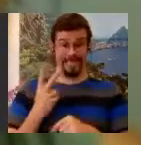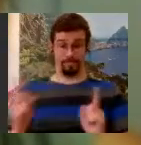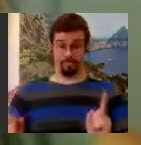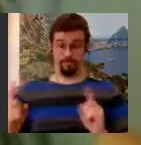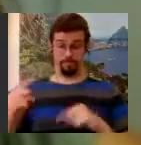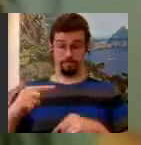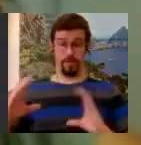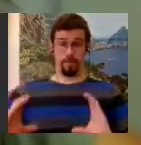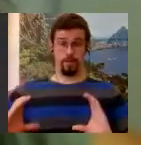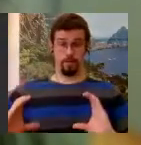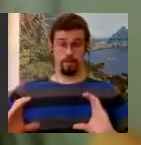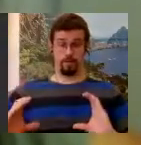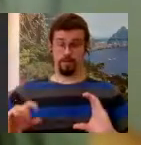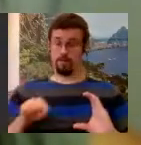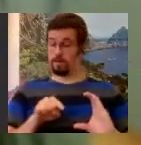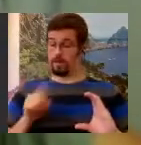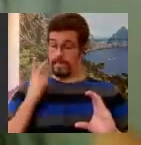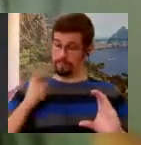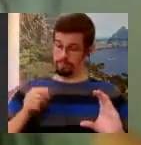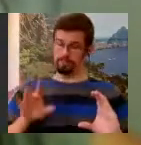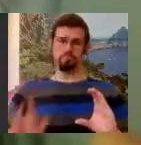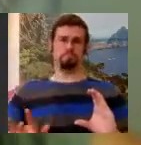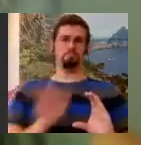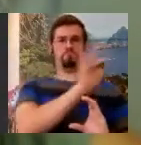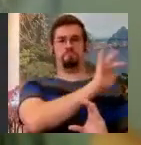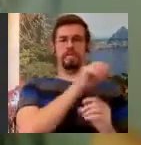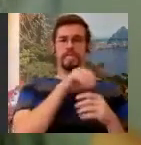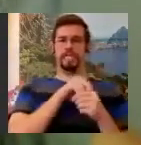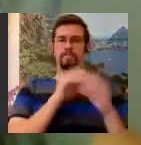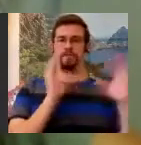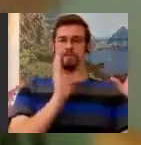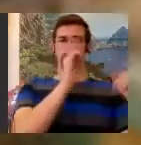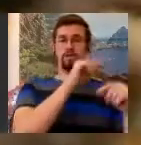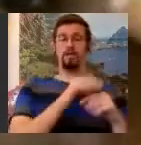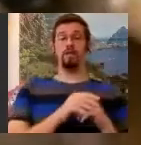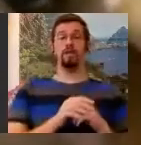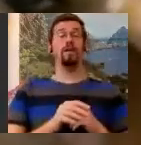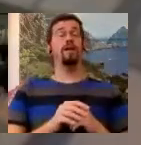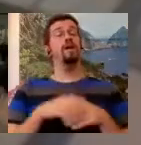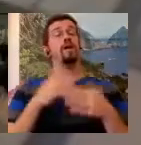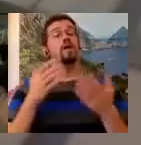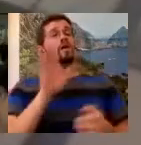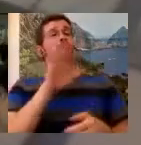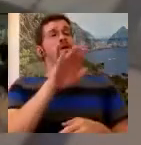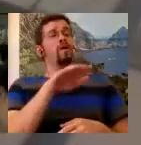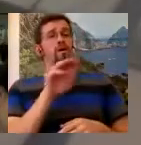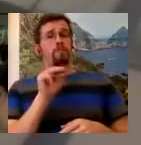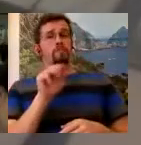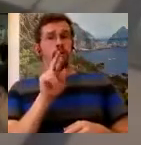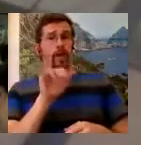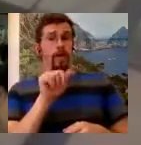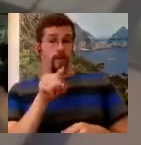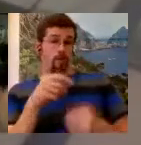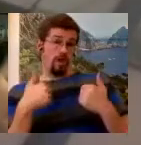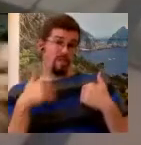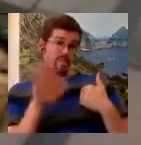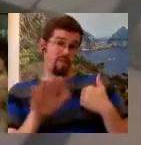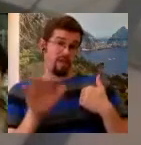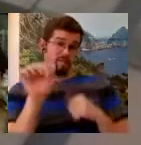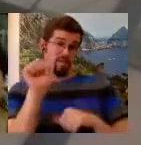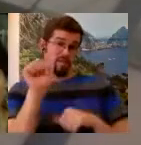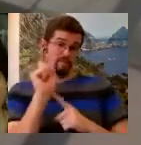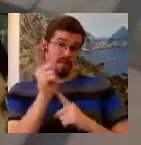on the drawing area. Okay? So, Maria, we have around 10 minutes at